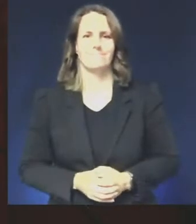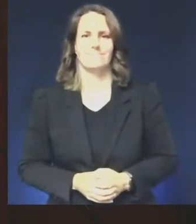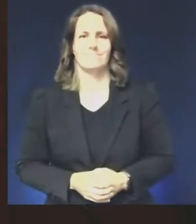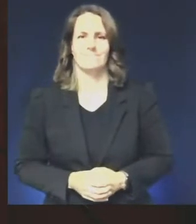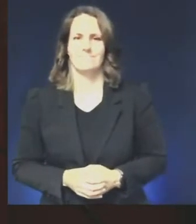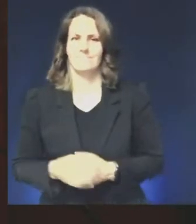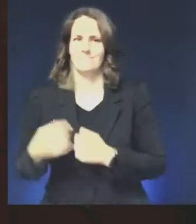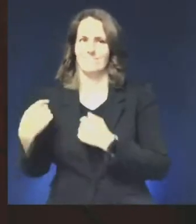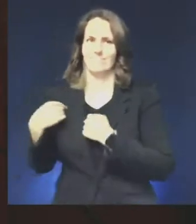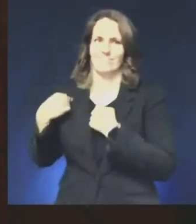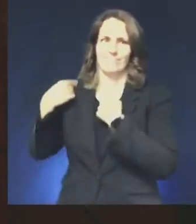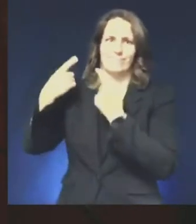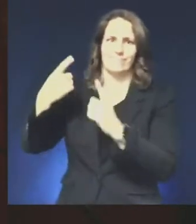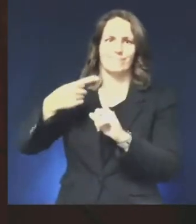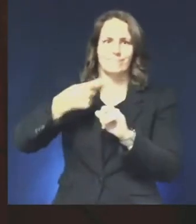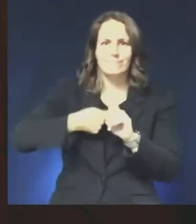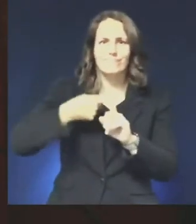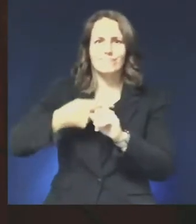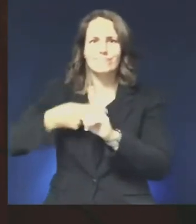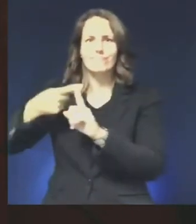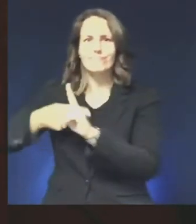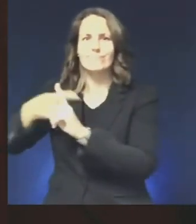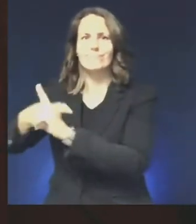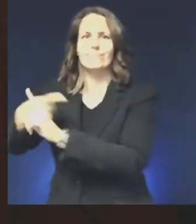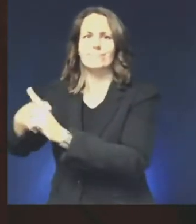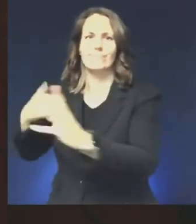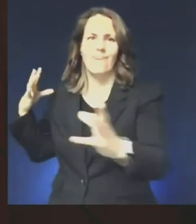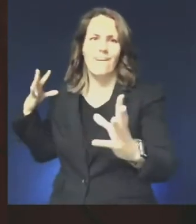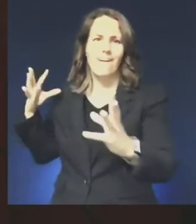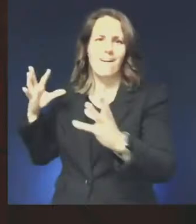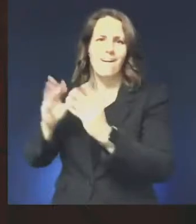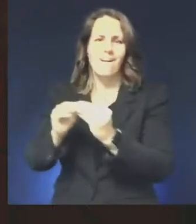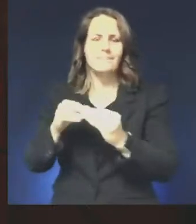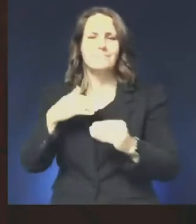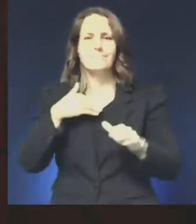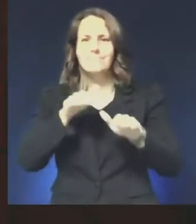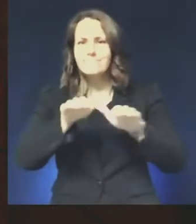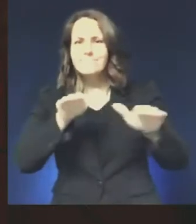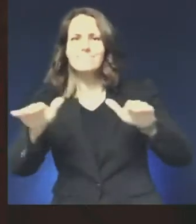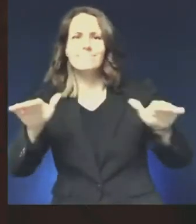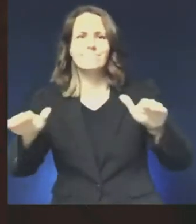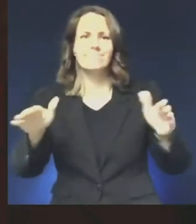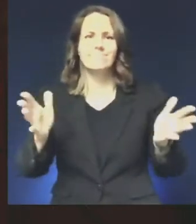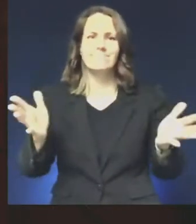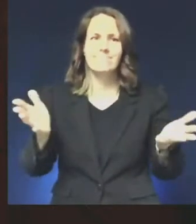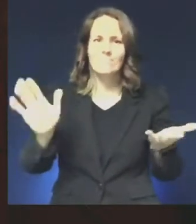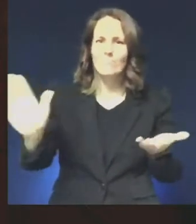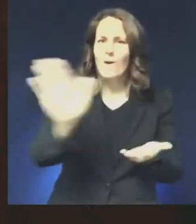decisions about your health and the health of your families and communities. So